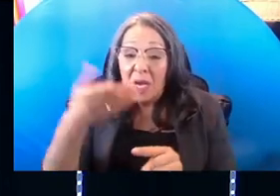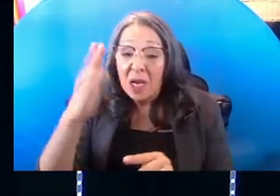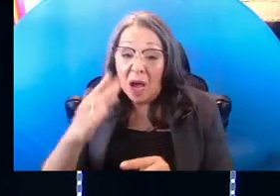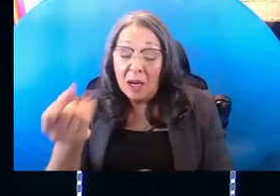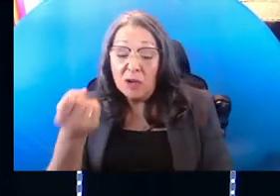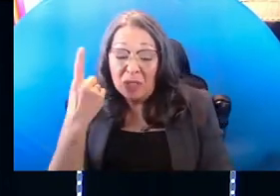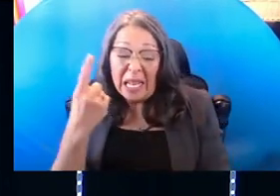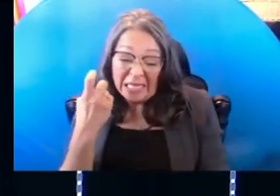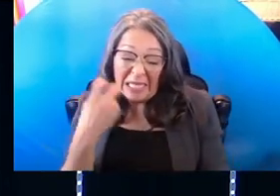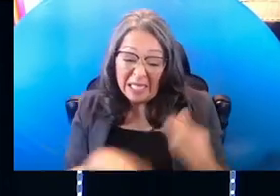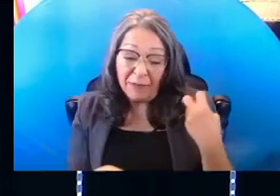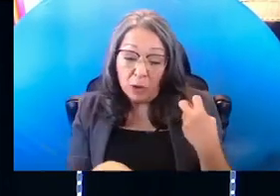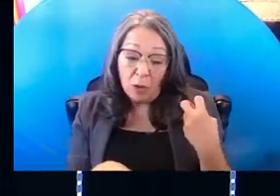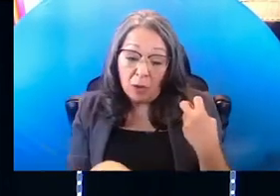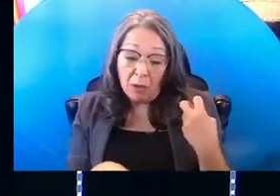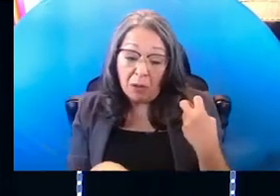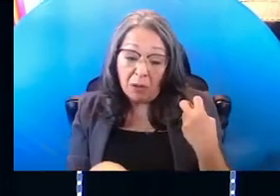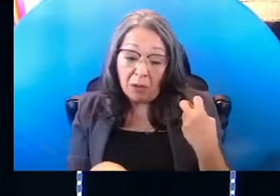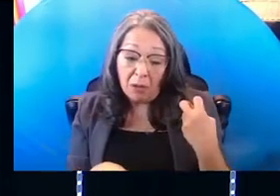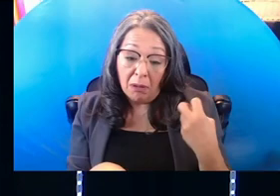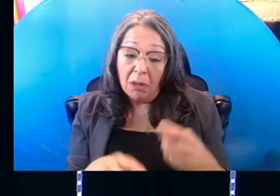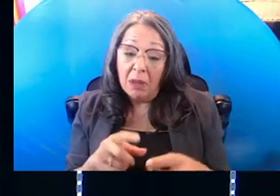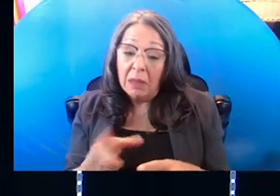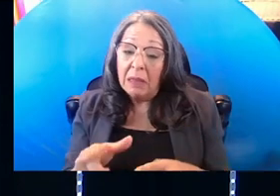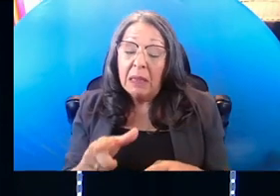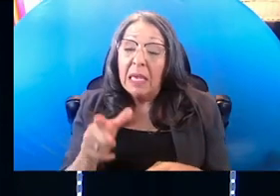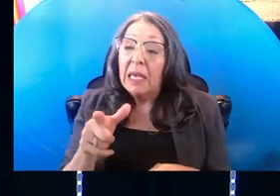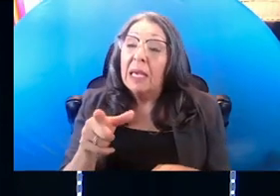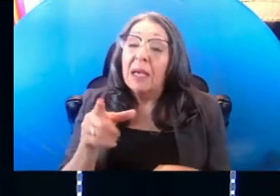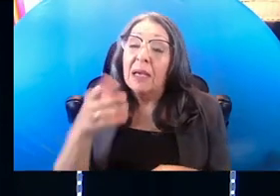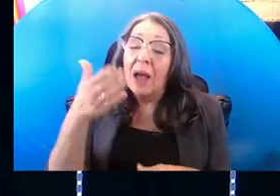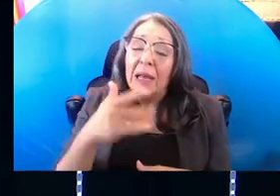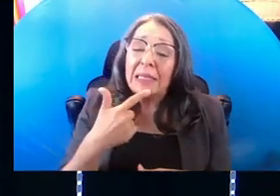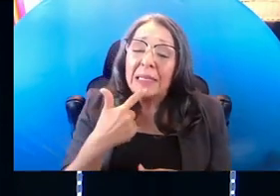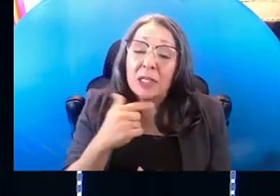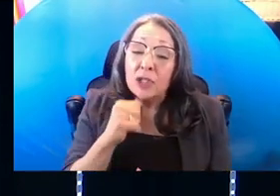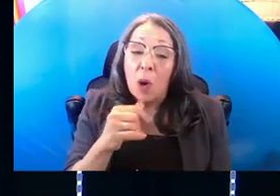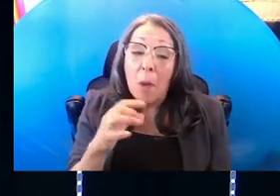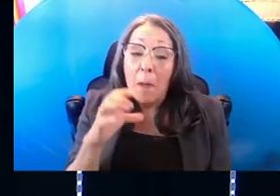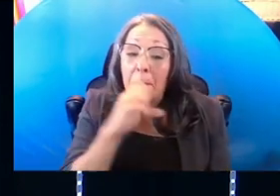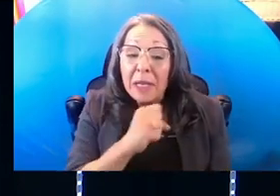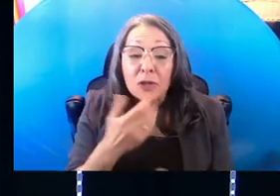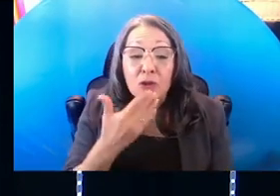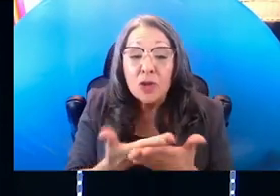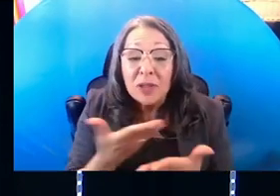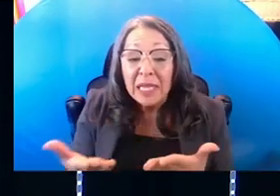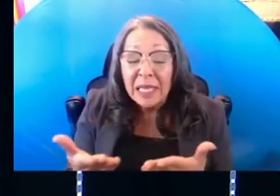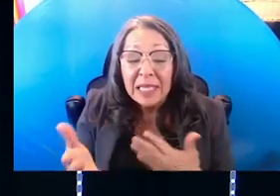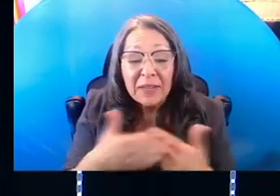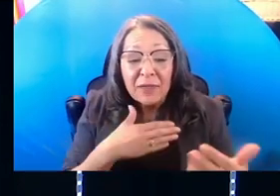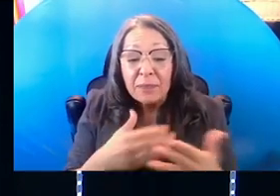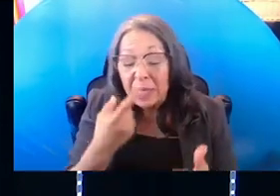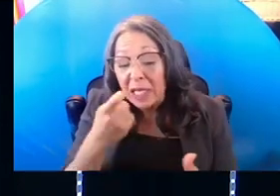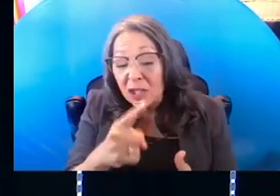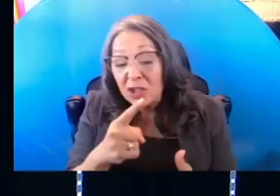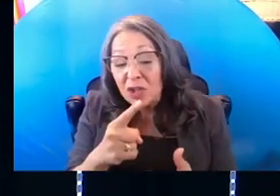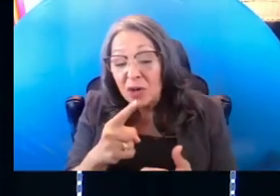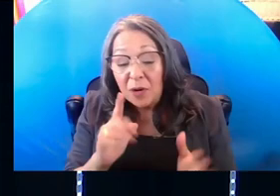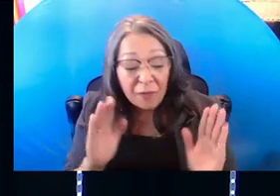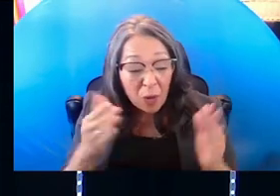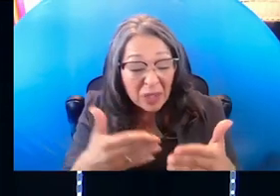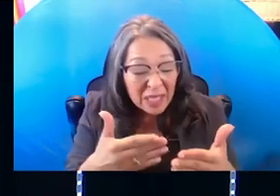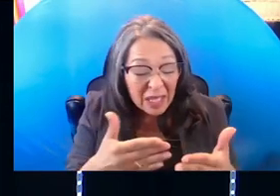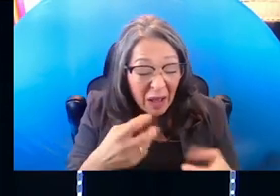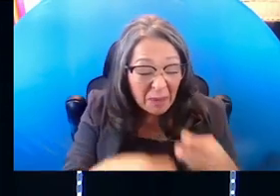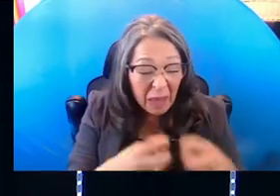it. And he's not saying to suck it up, but he's just saying, don't miss it. Because he might be trying to do something really big in those seasons. So we